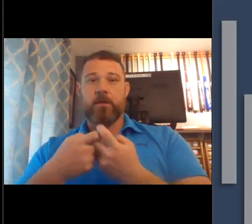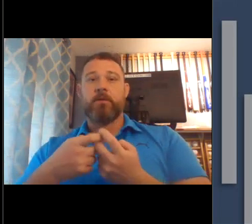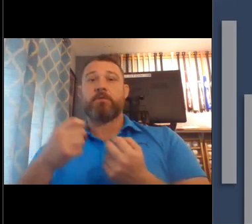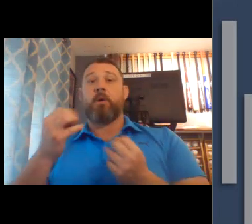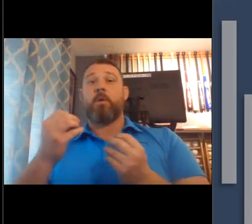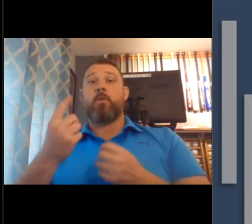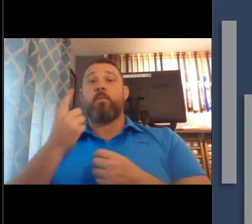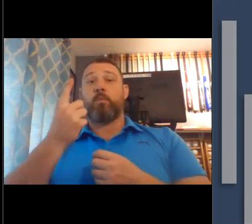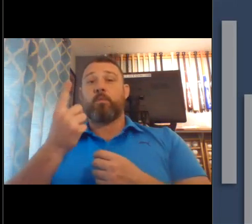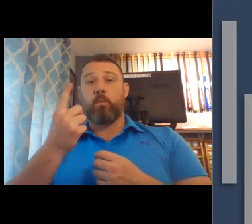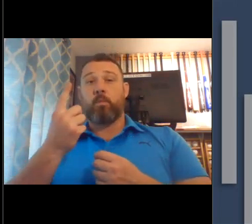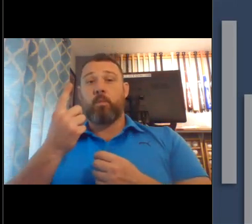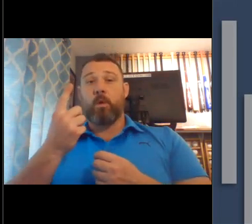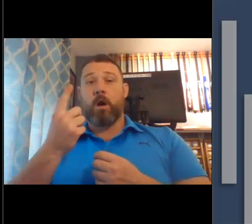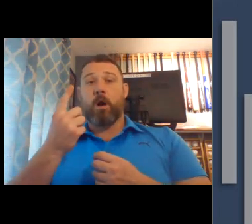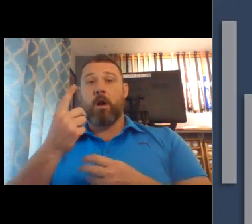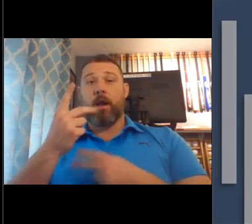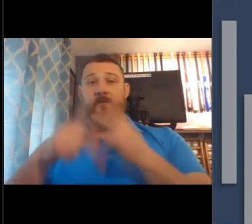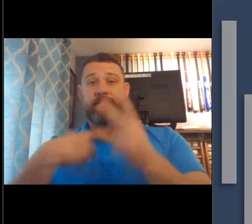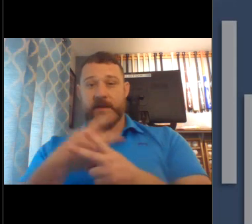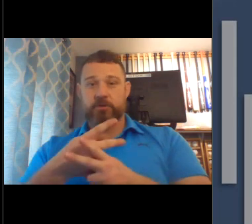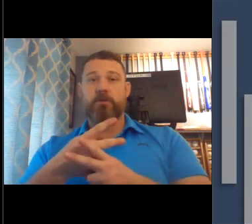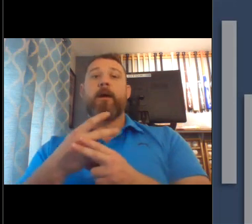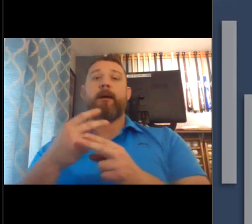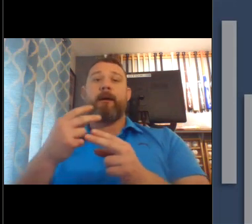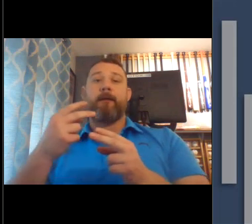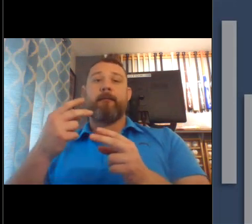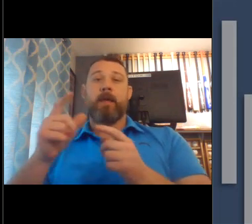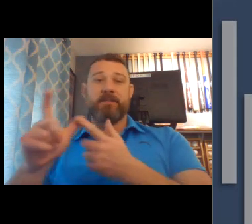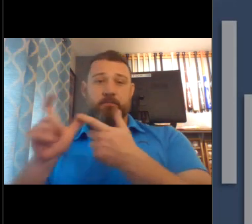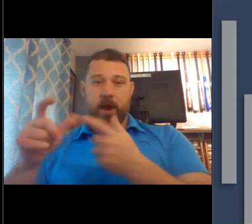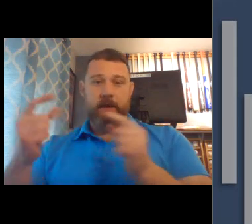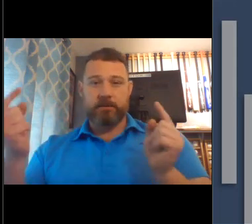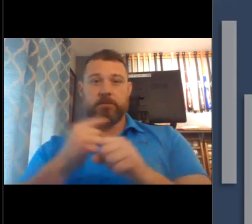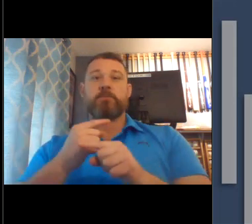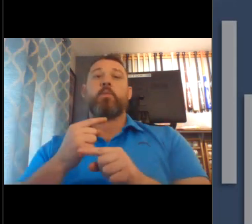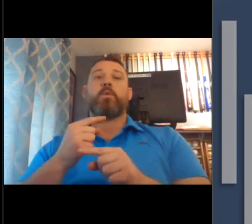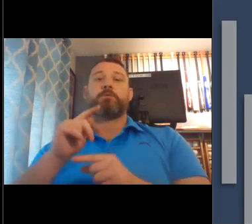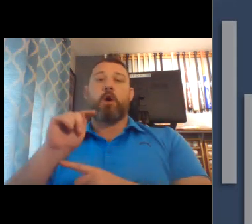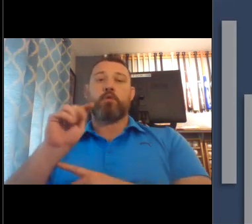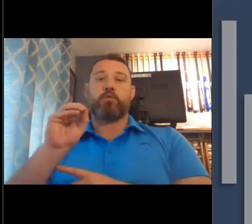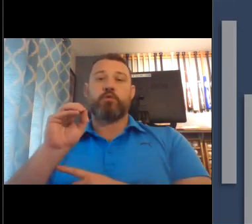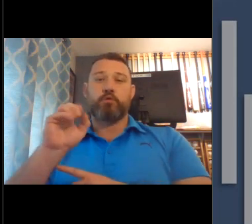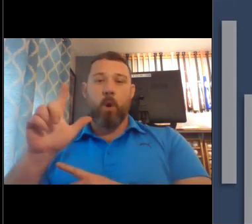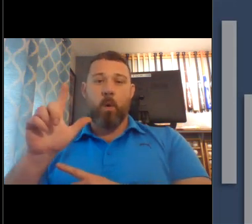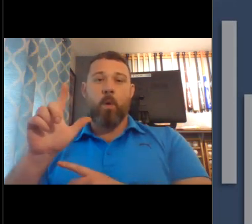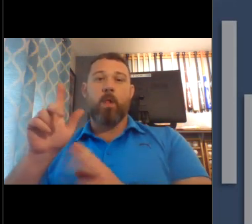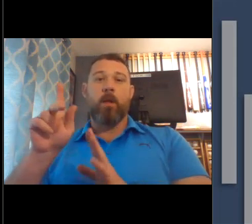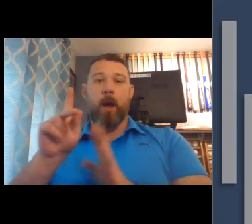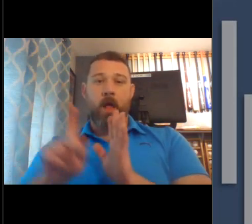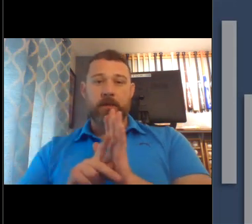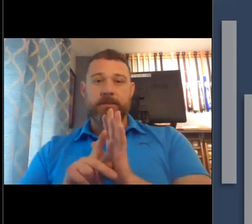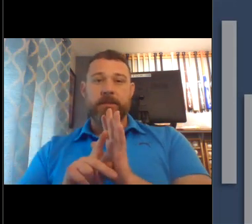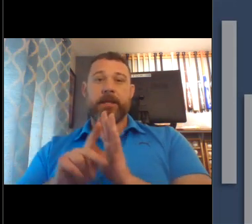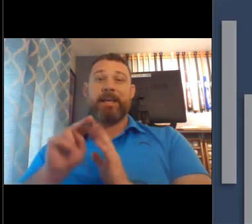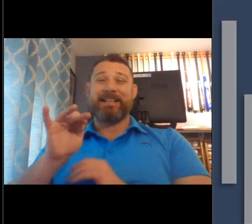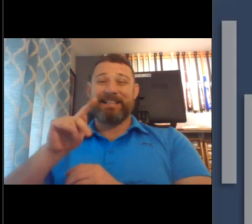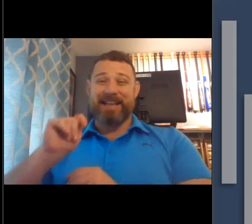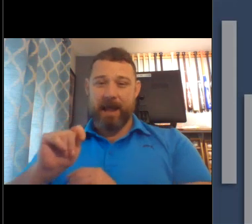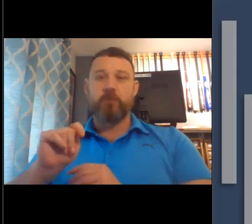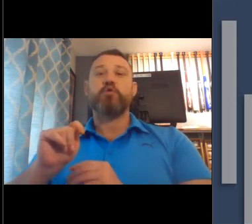of the express lanes on the 10 and the 110 was a net toll policy of funding community programs.